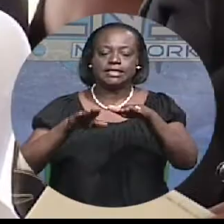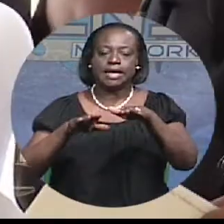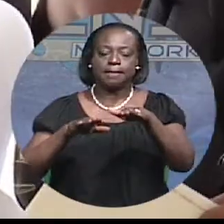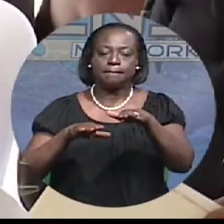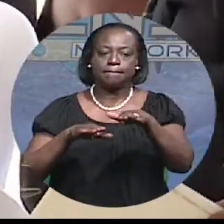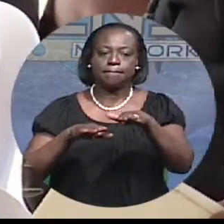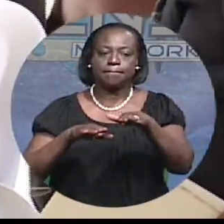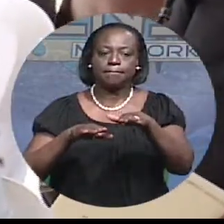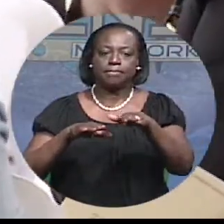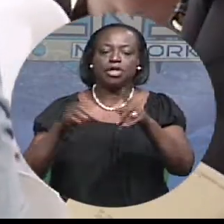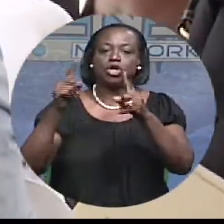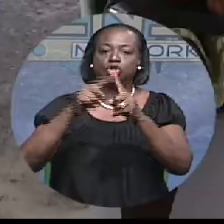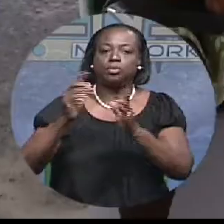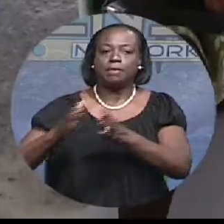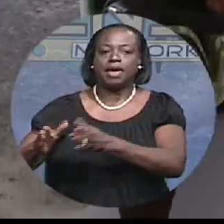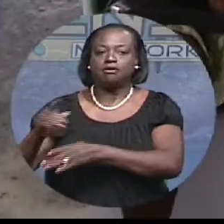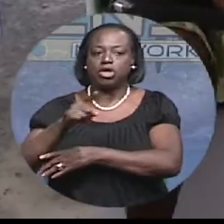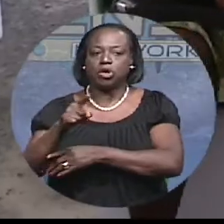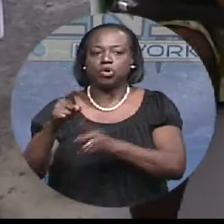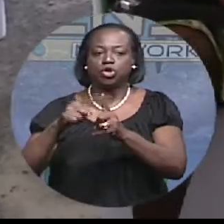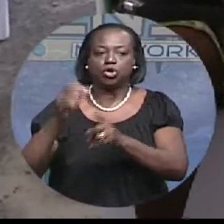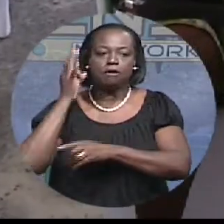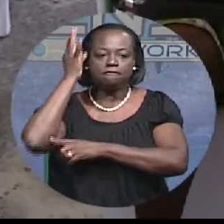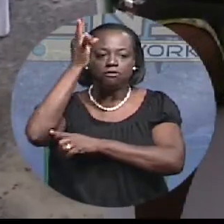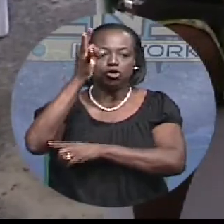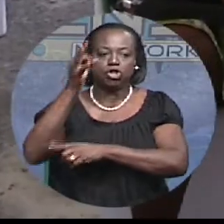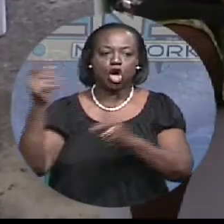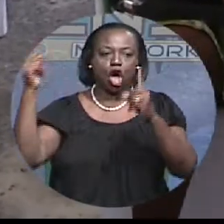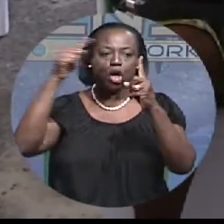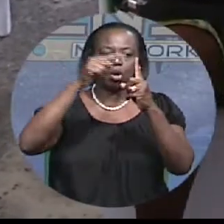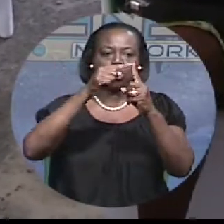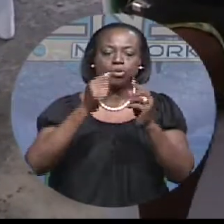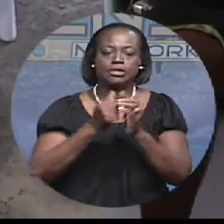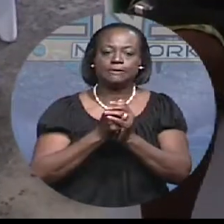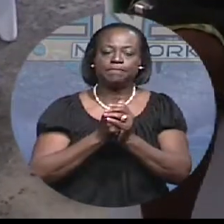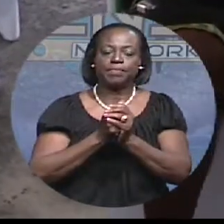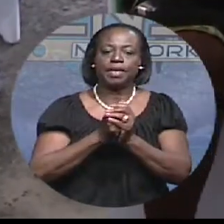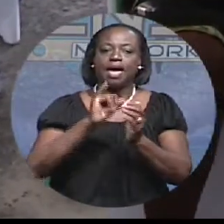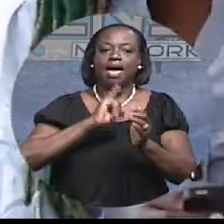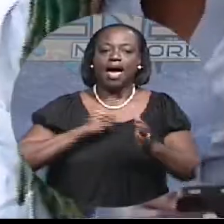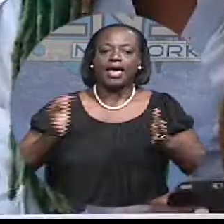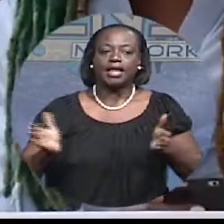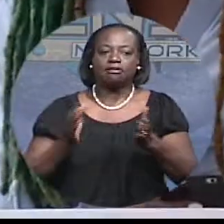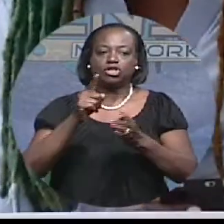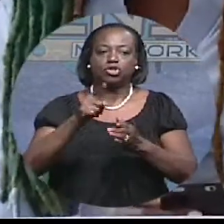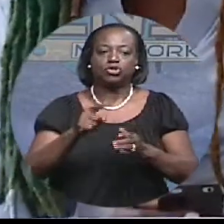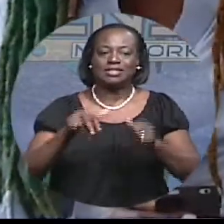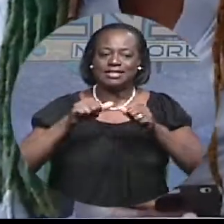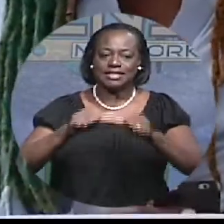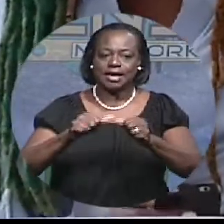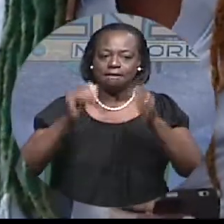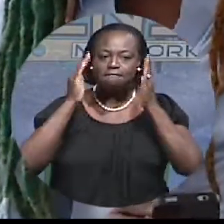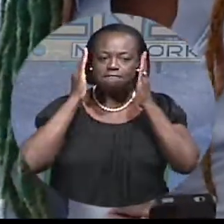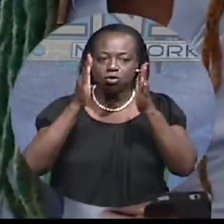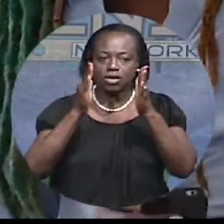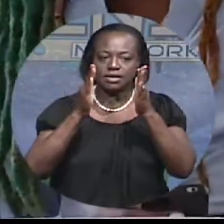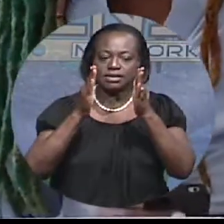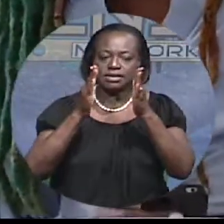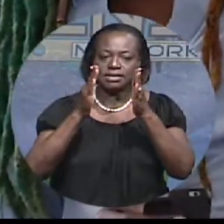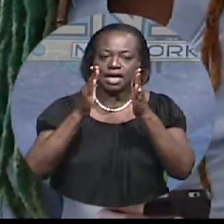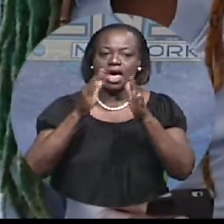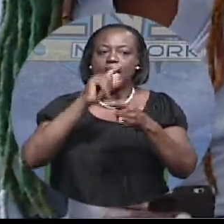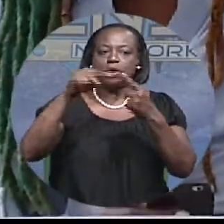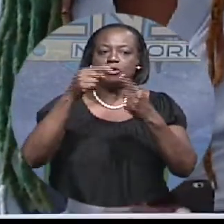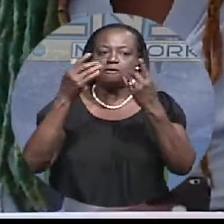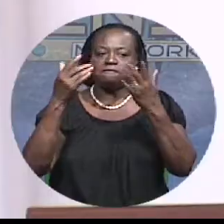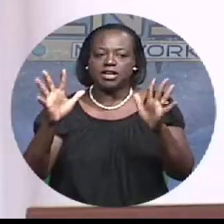which is the first step to preparing you to your future goals. I encourage you to remain focused in your studies, and when completed with